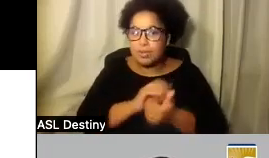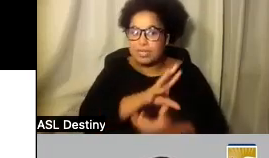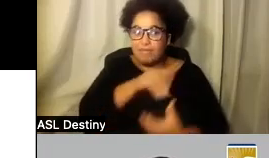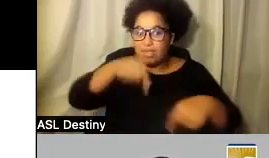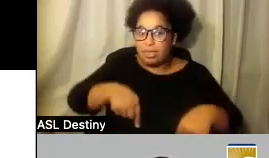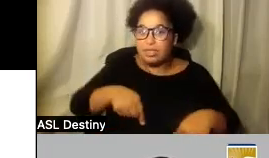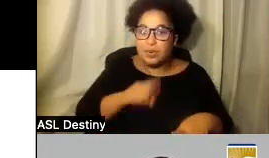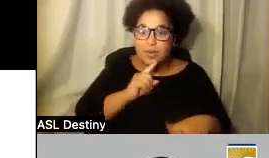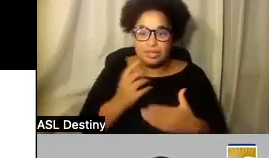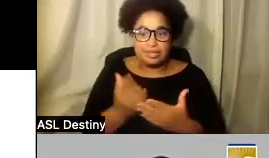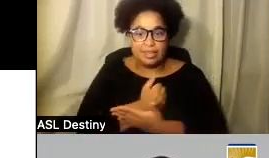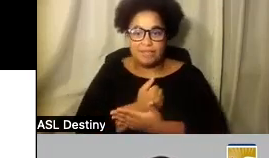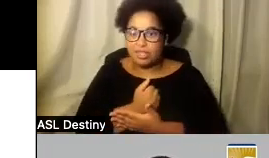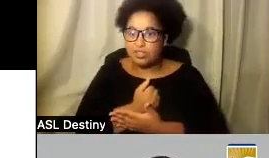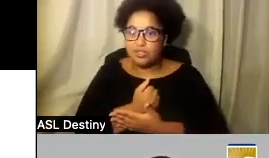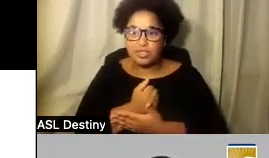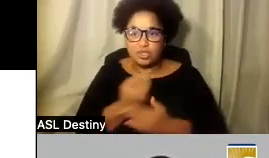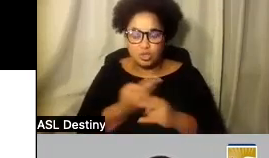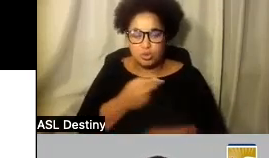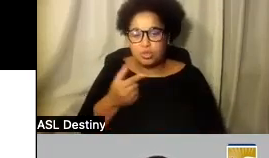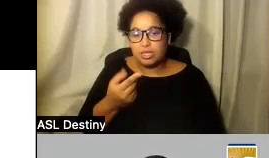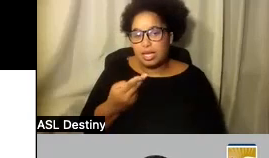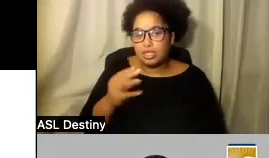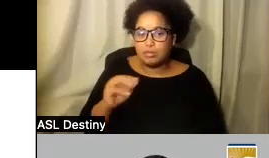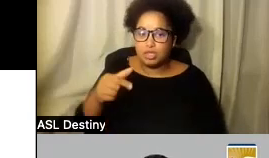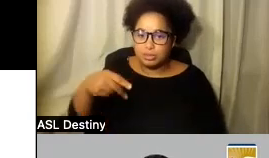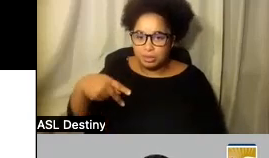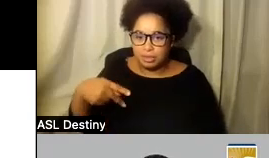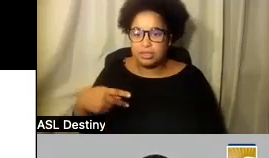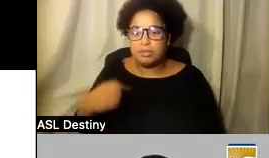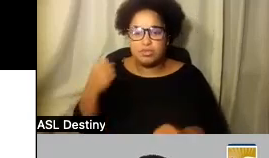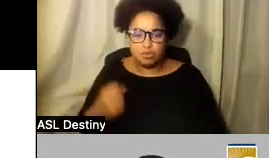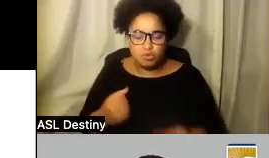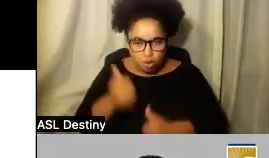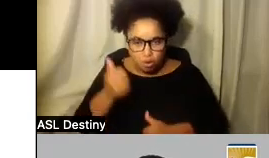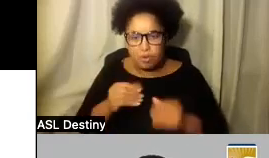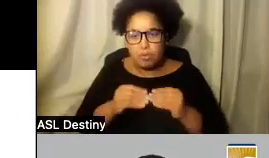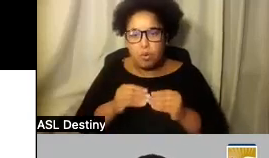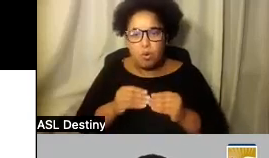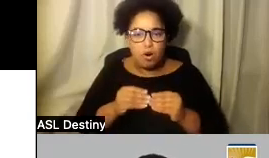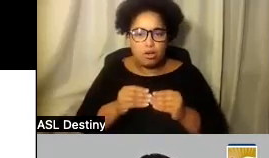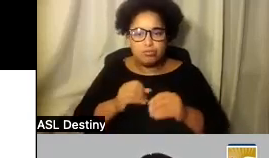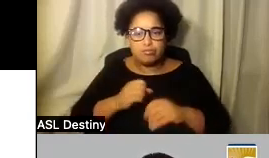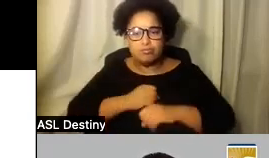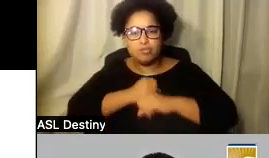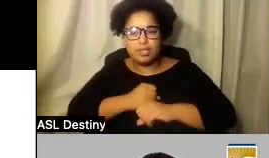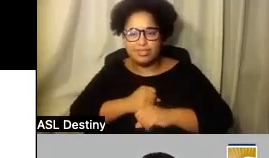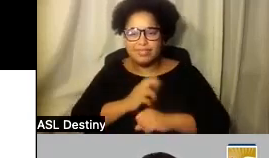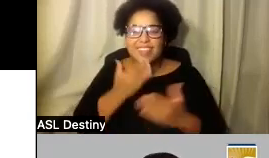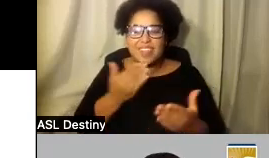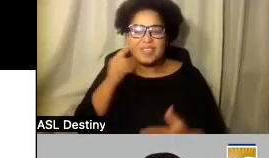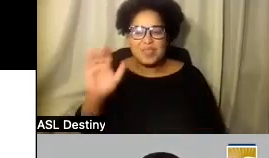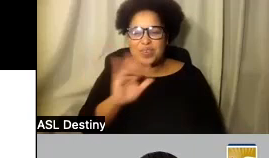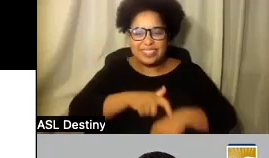please take advantage and use HMGP as a way to make yourself stronger and more resilient. So thank you all for your time. Thanks,